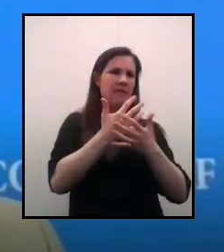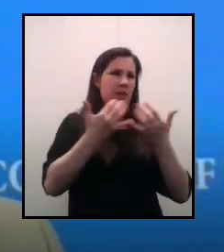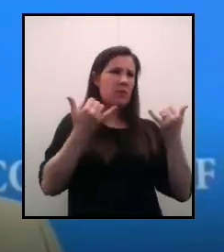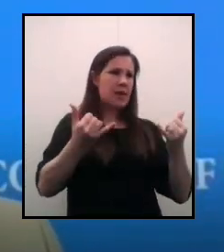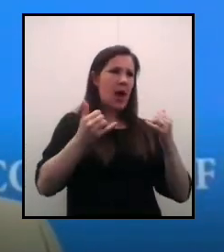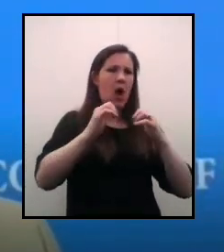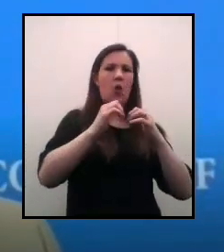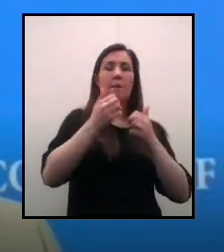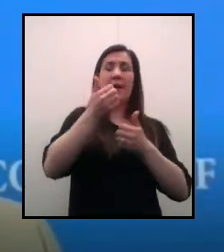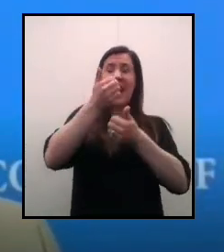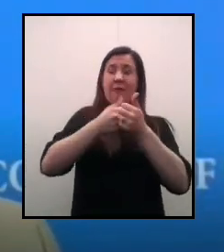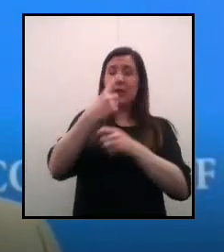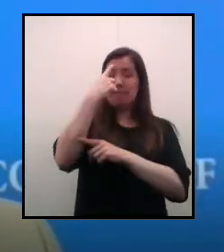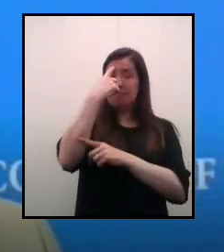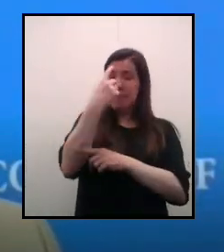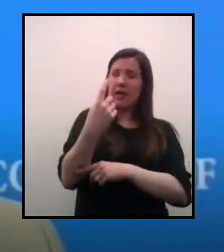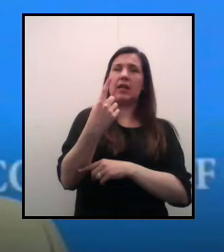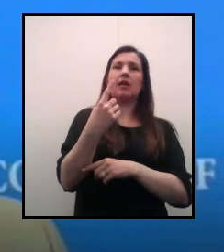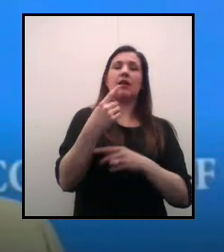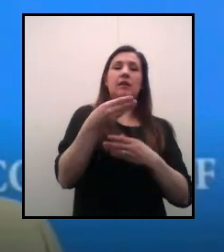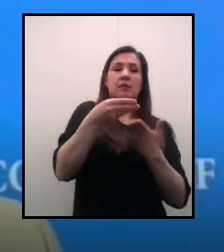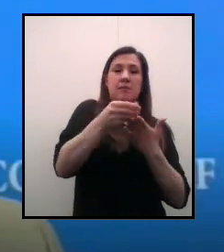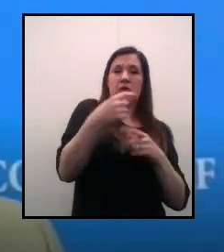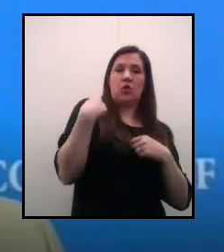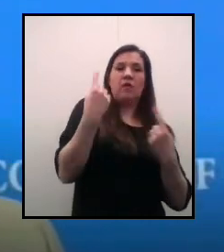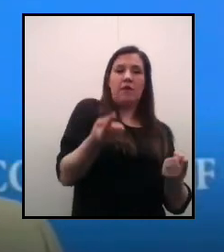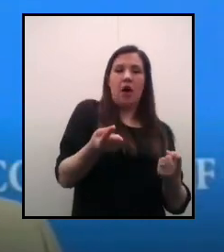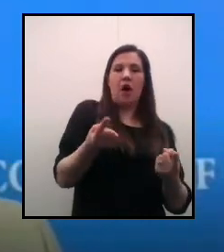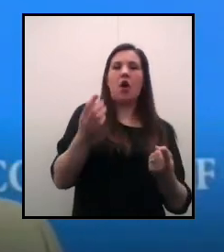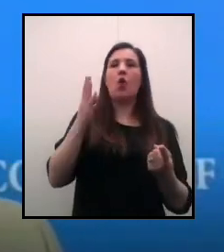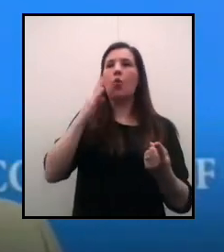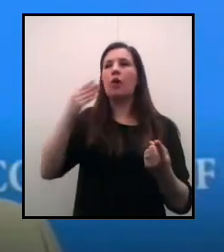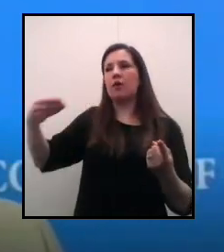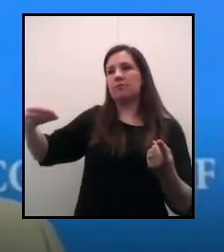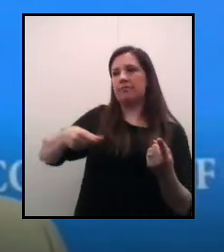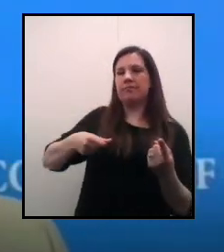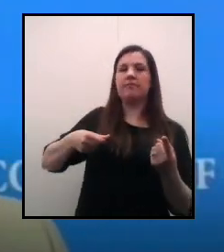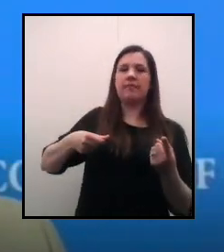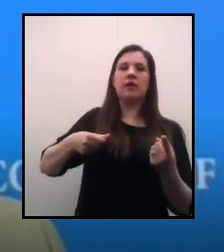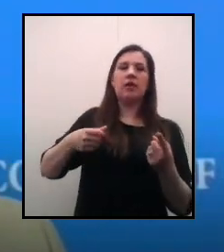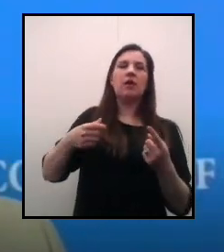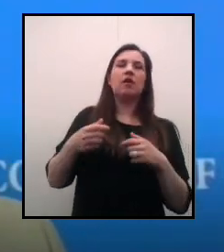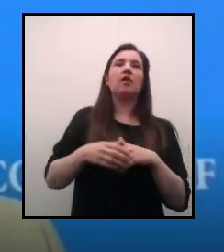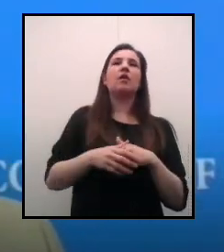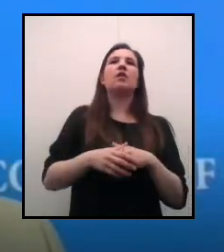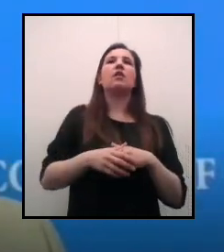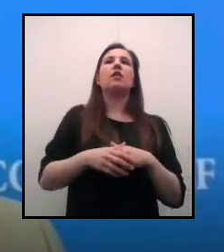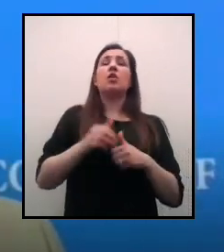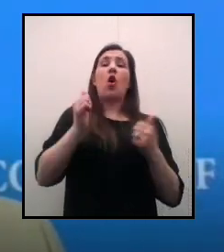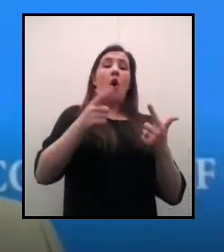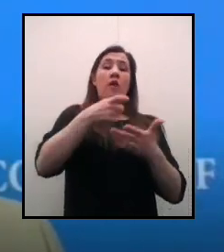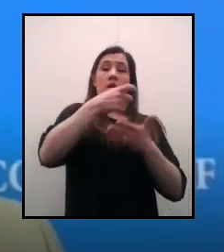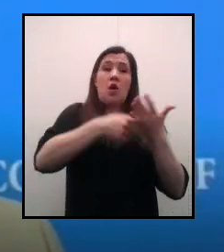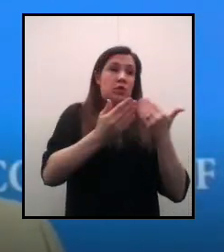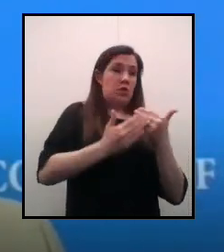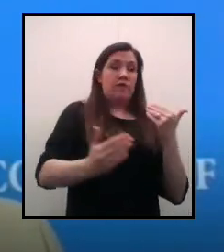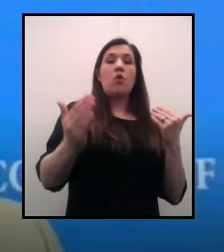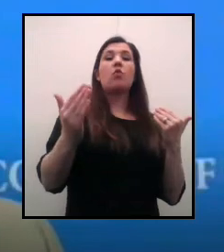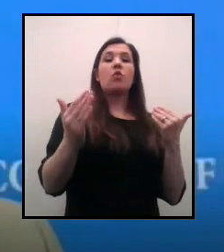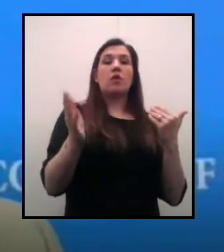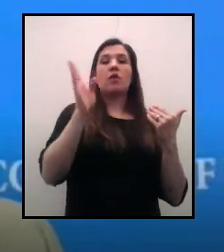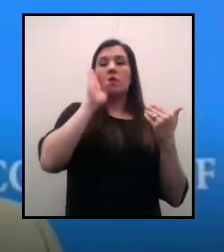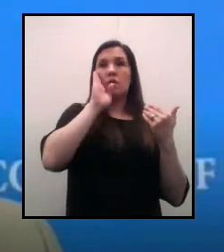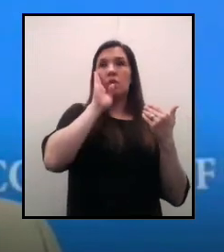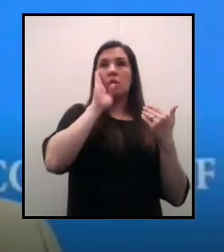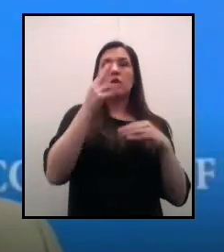now, but every penny that we've spent so far, we will reimburse ourselves for every penny, and all the costs that we incur going forward, we